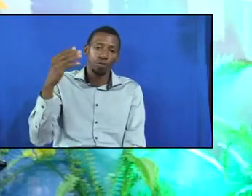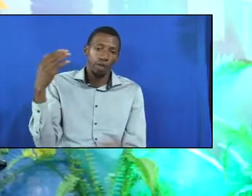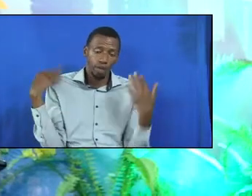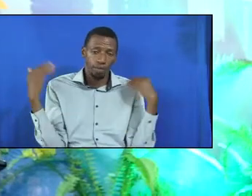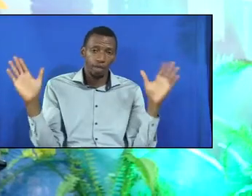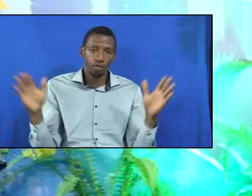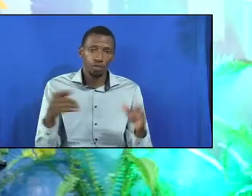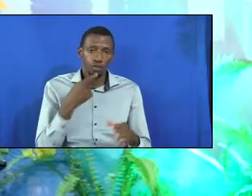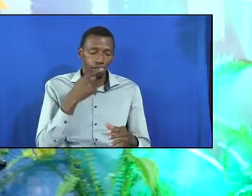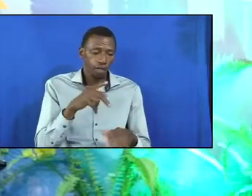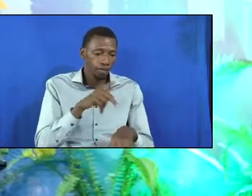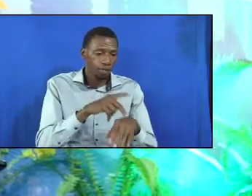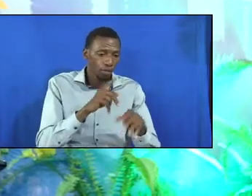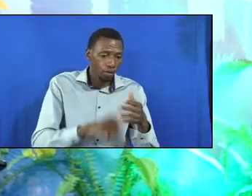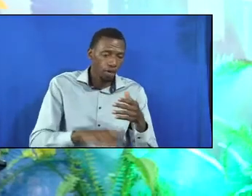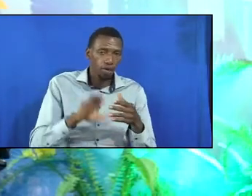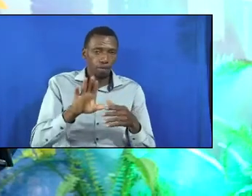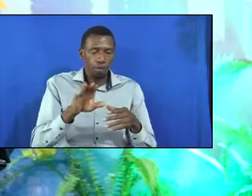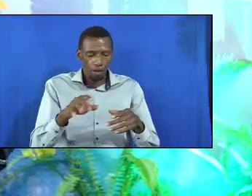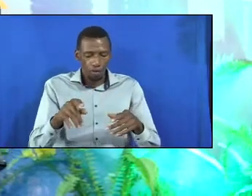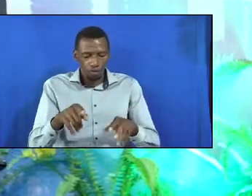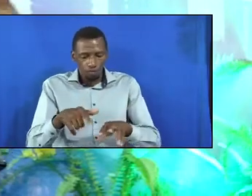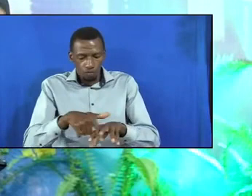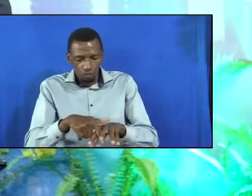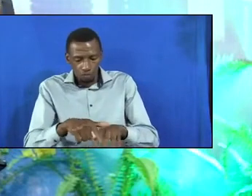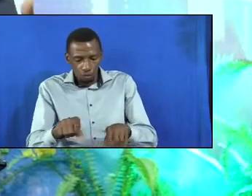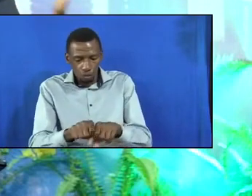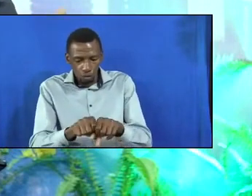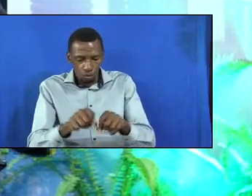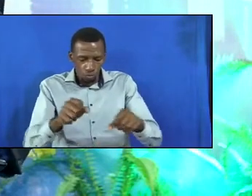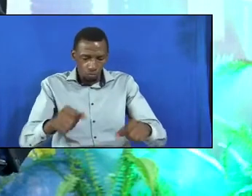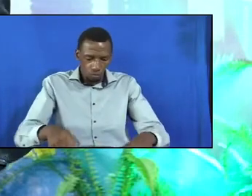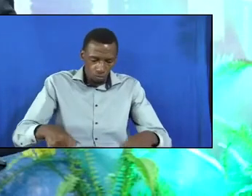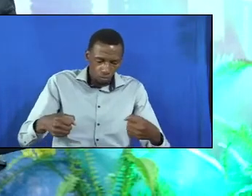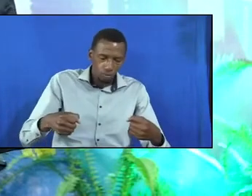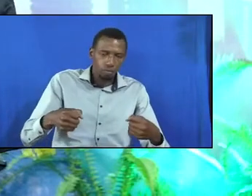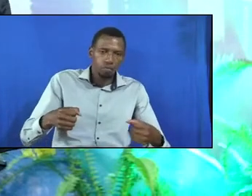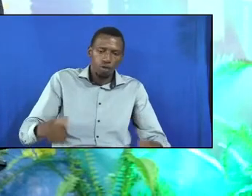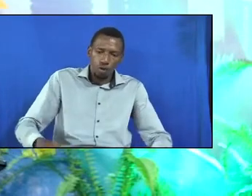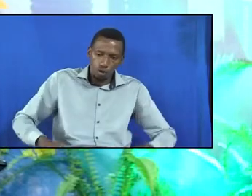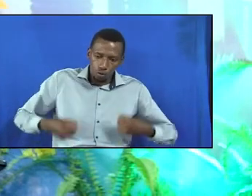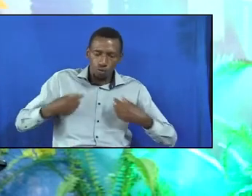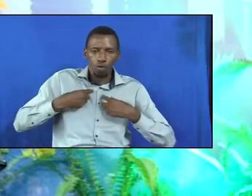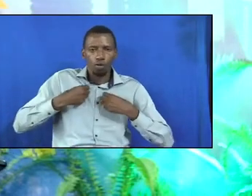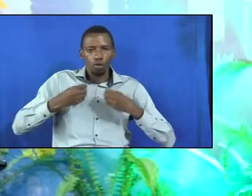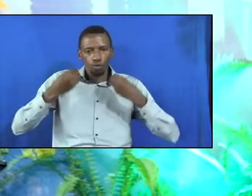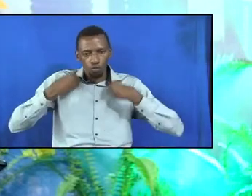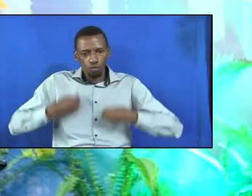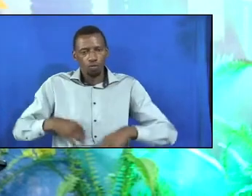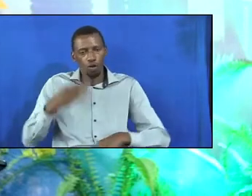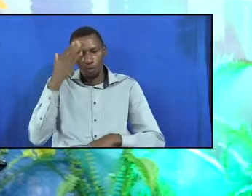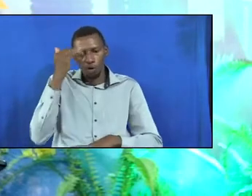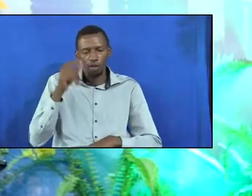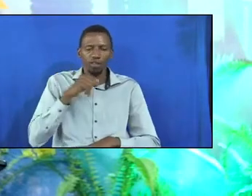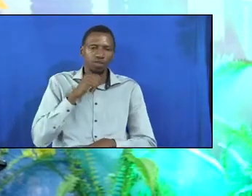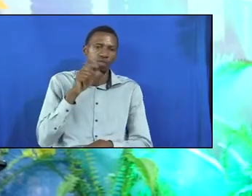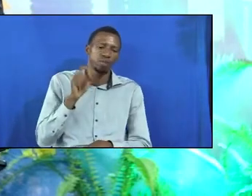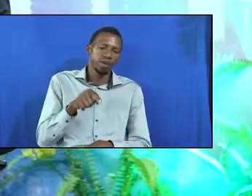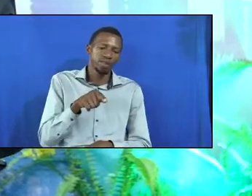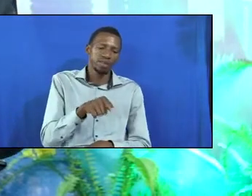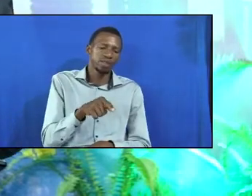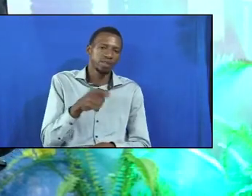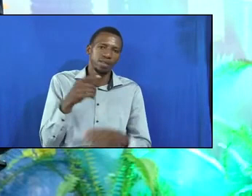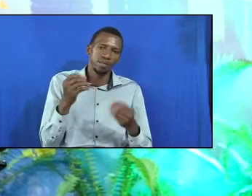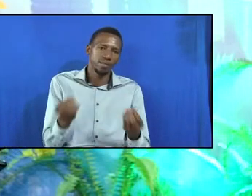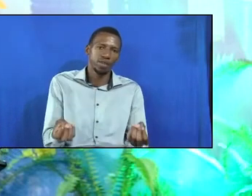your clothes, put on your sandals, wrap yourself," because it did not call for a miracle. So Peter followed him